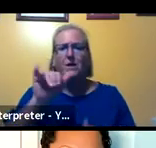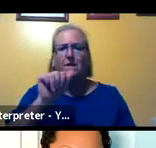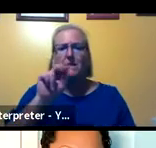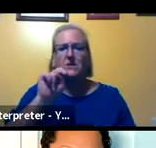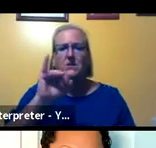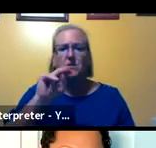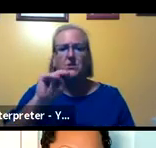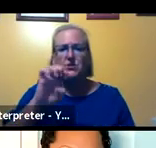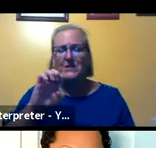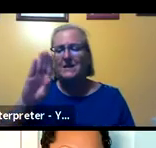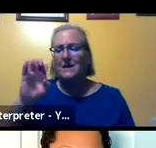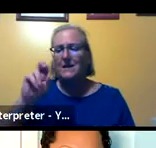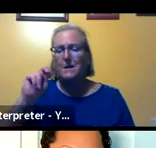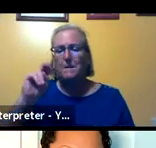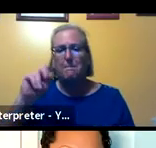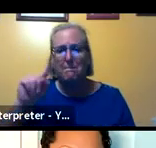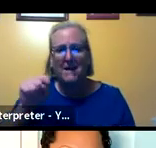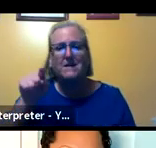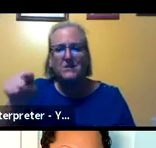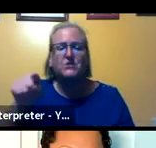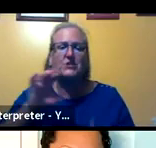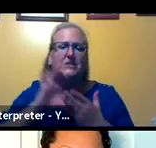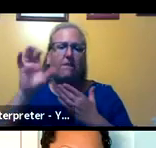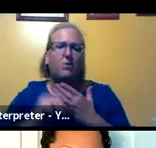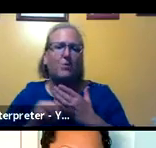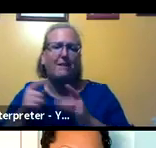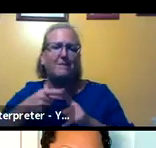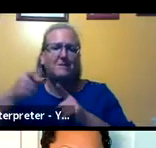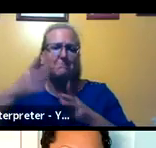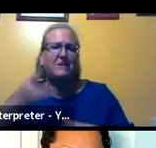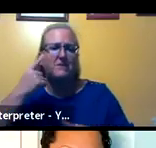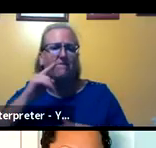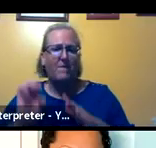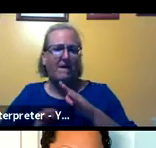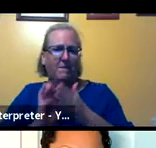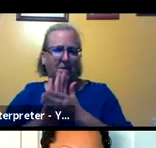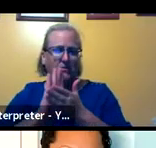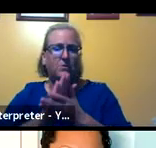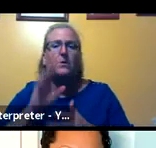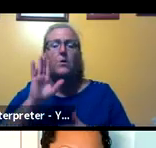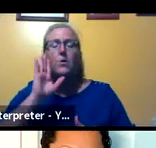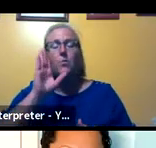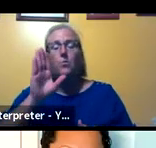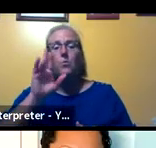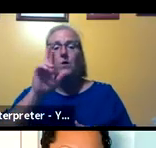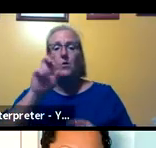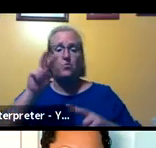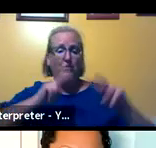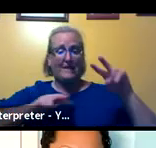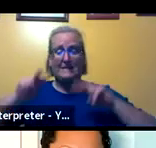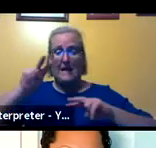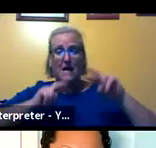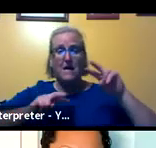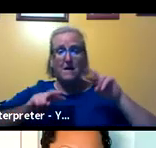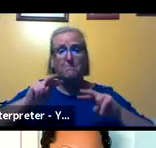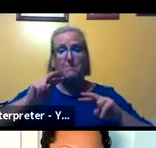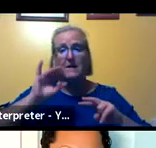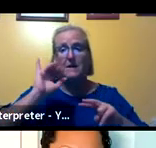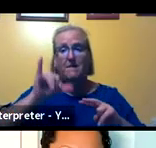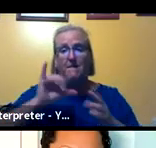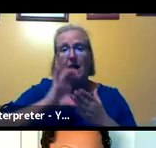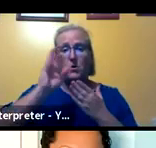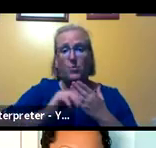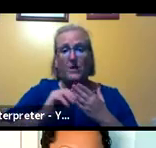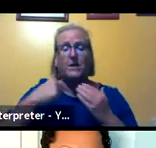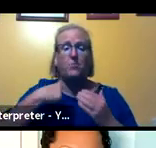our ELA curriculum specialist for elementary schools. We're going to re-examine the curriculum that we looked at previously and